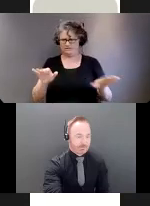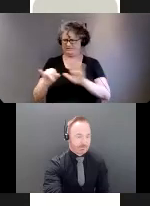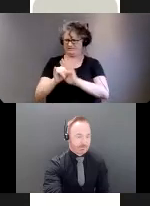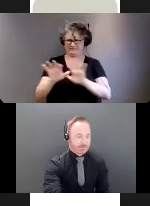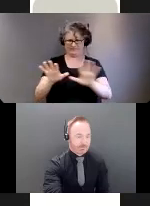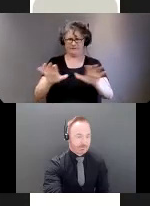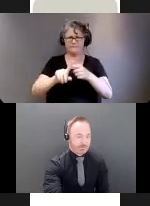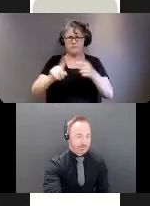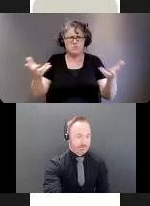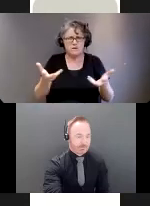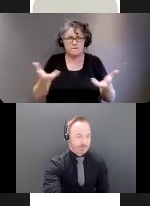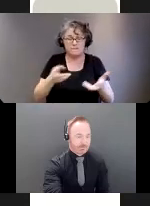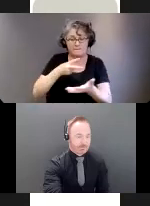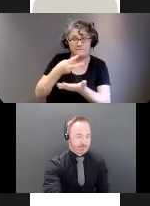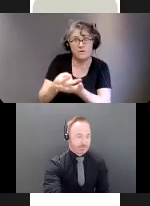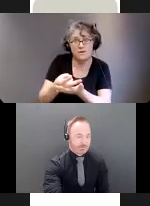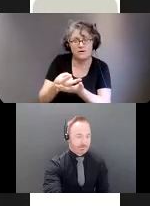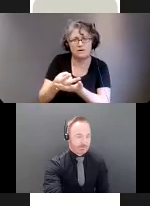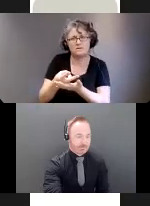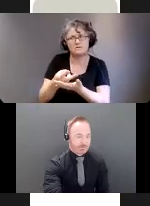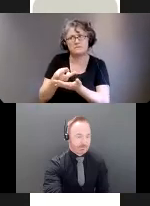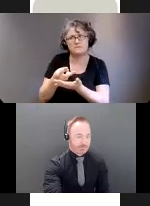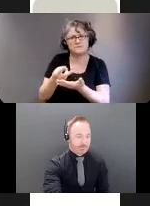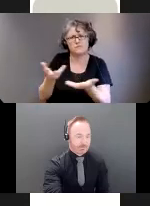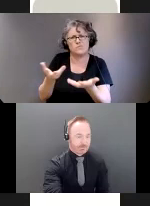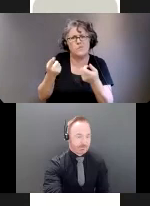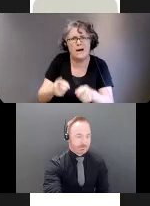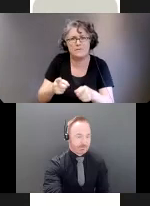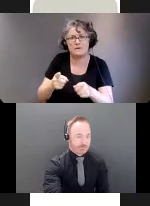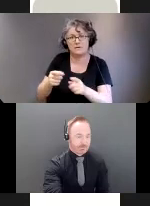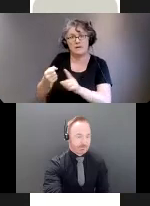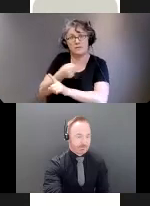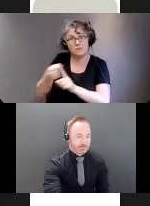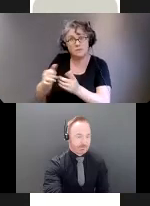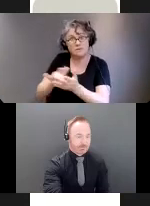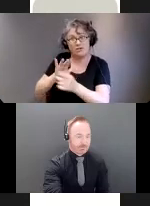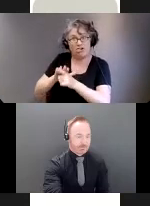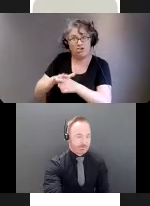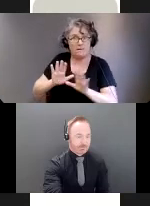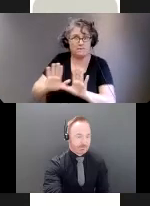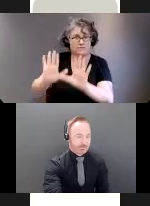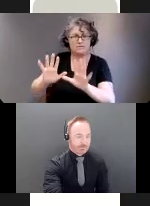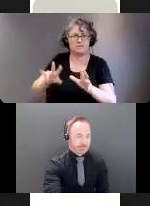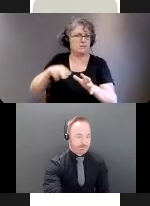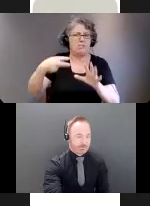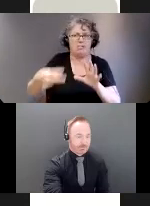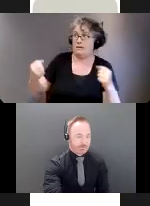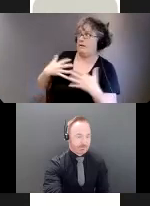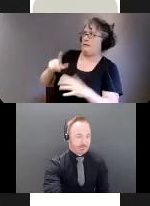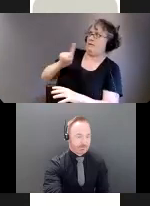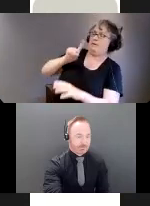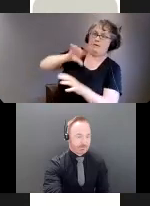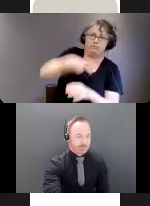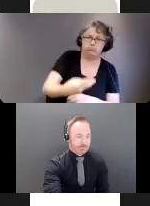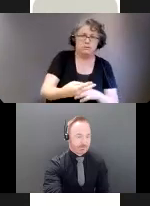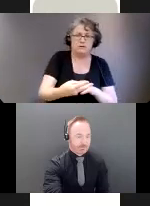falls are perhaps in the context of an abusive situation. And there's been definitely a lot of